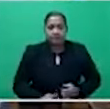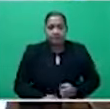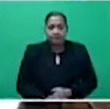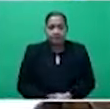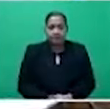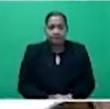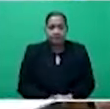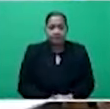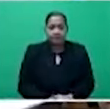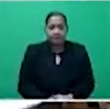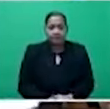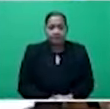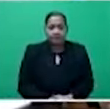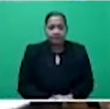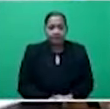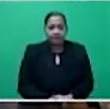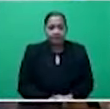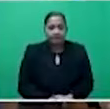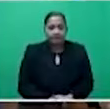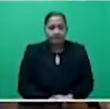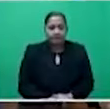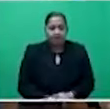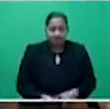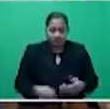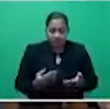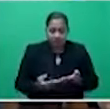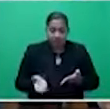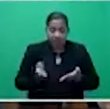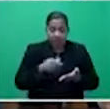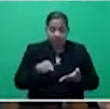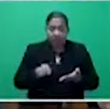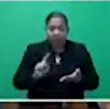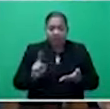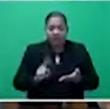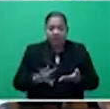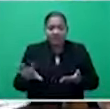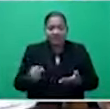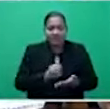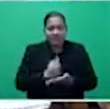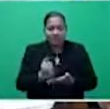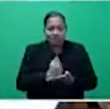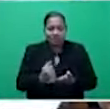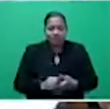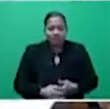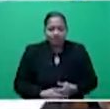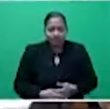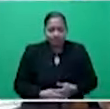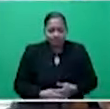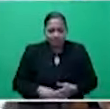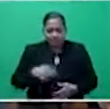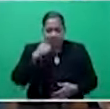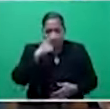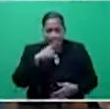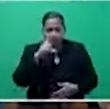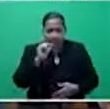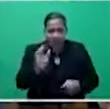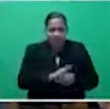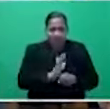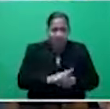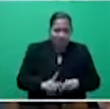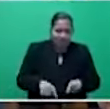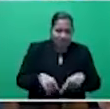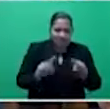And this is on the flip side. It says, taking action. Ordinary people can make a difference in the fight against corruption. That's